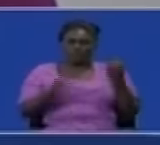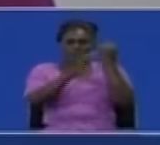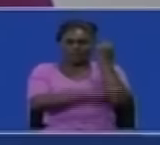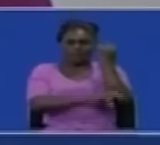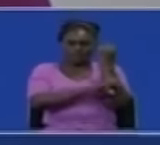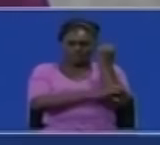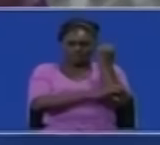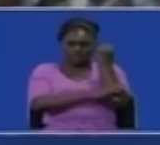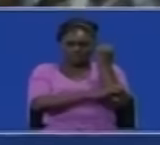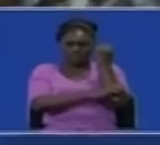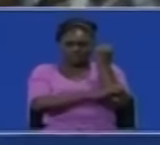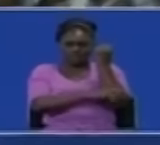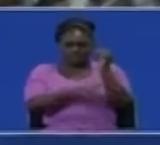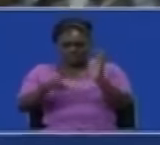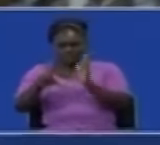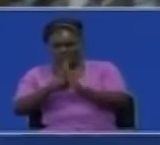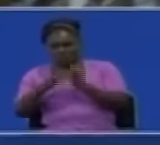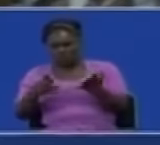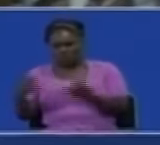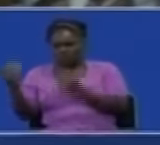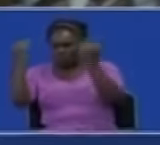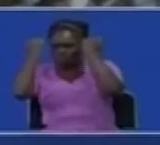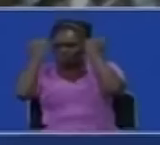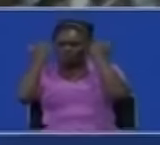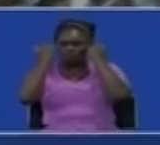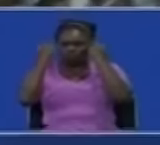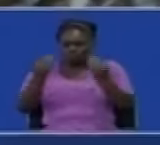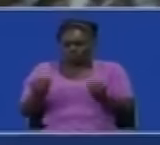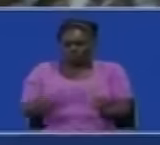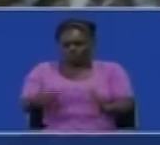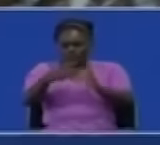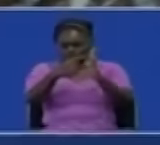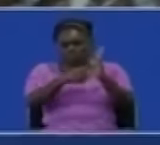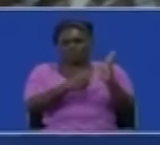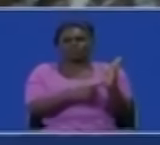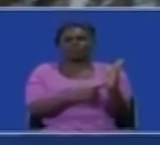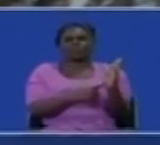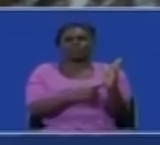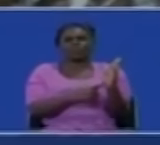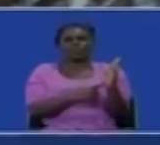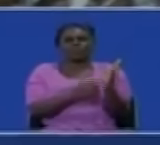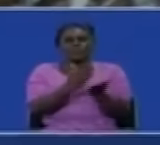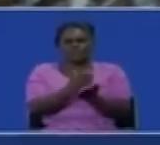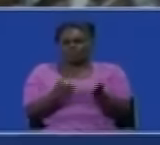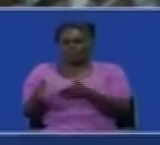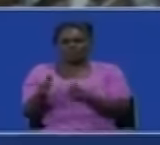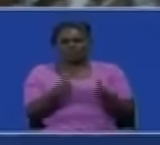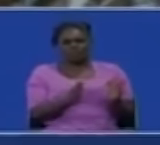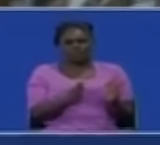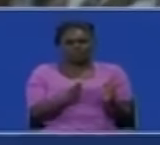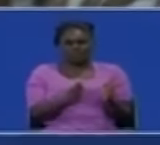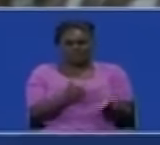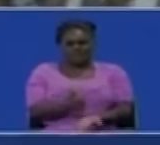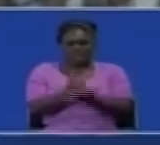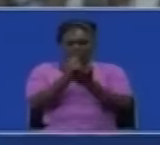love to either legislate or go to court to sort out a number of these issues. Now, some of these options don't exactly